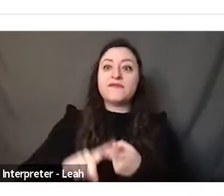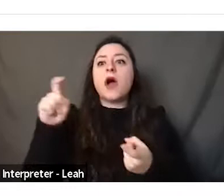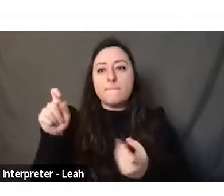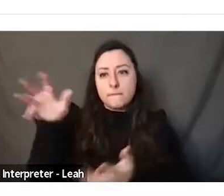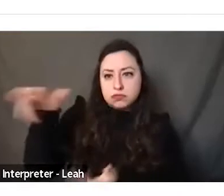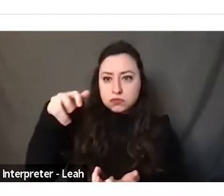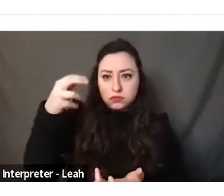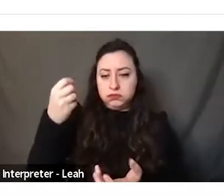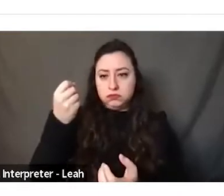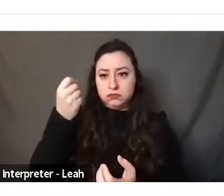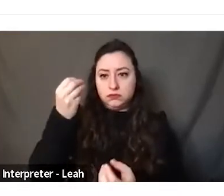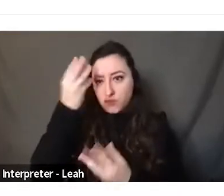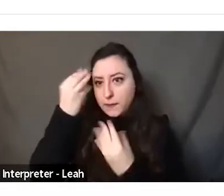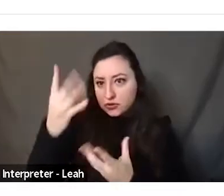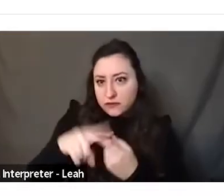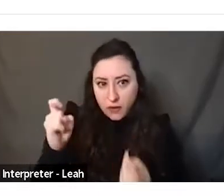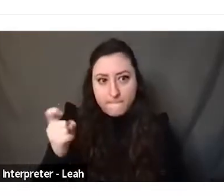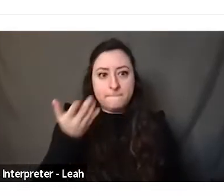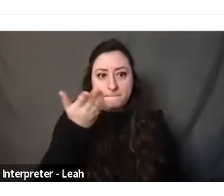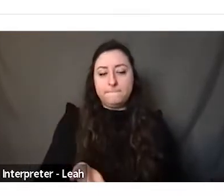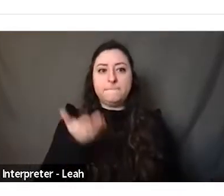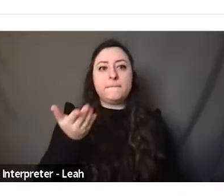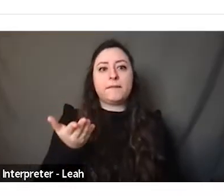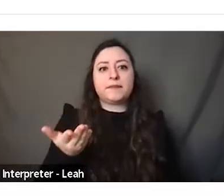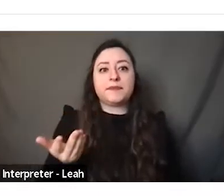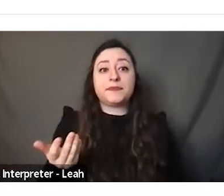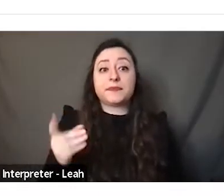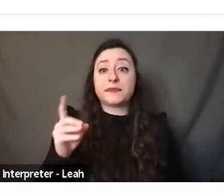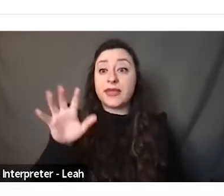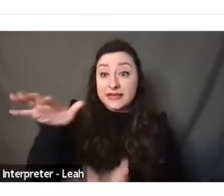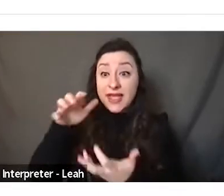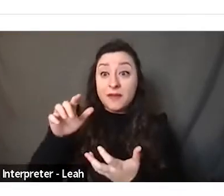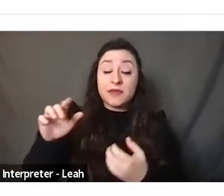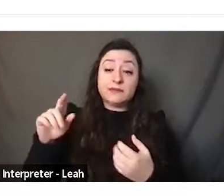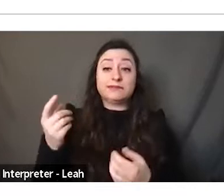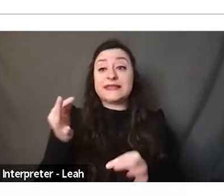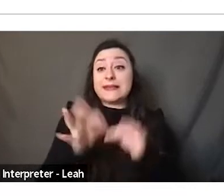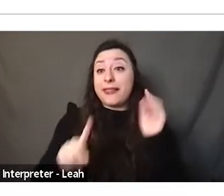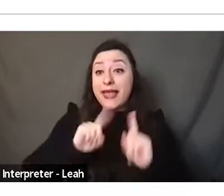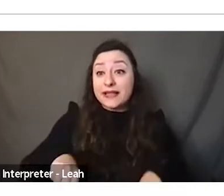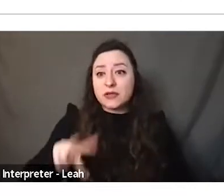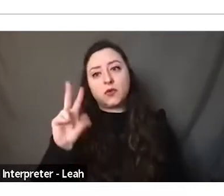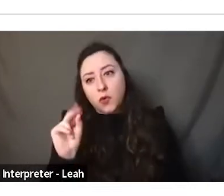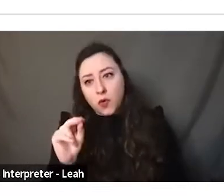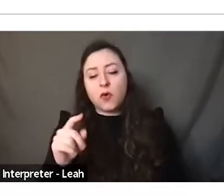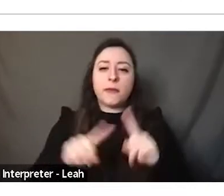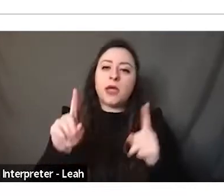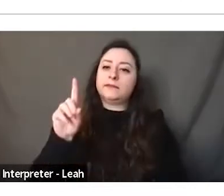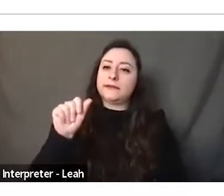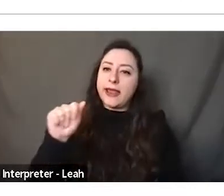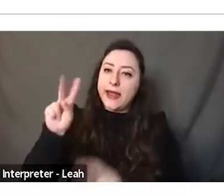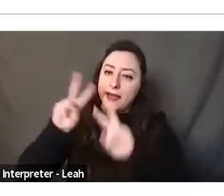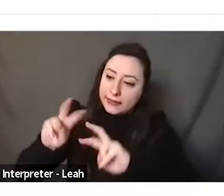where we collect the data. It's of course, none of the data just tells you the answer. So it's a combination of data